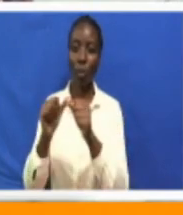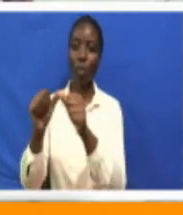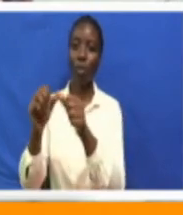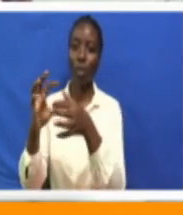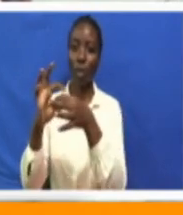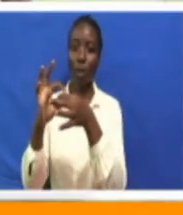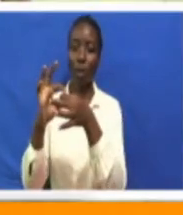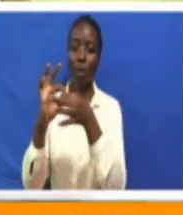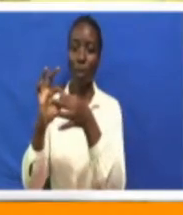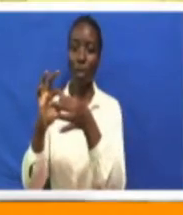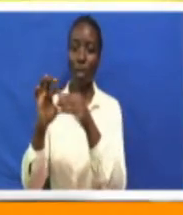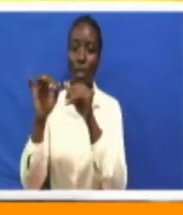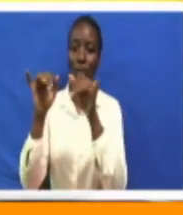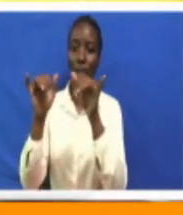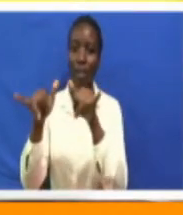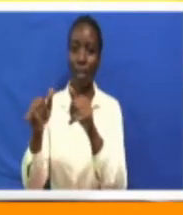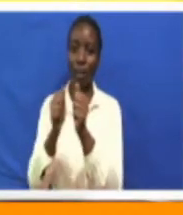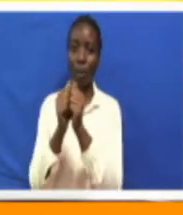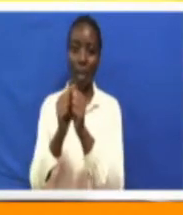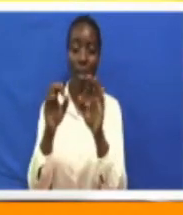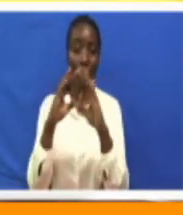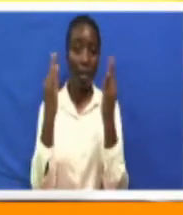family yeah